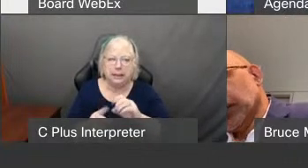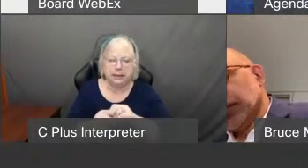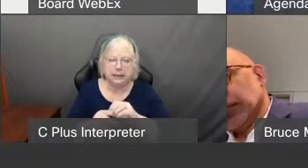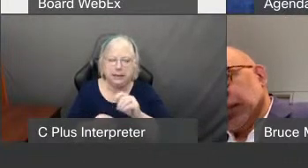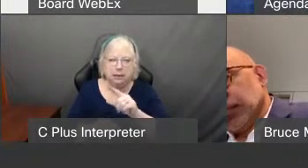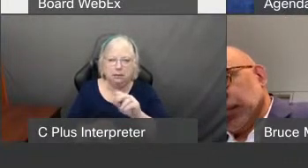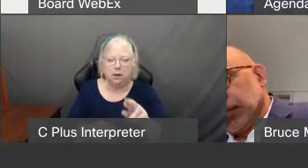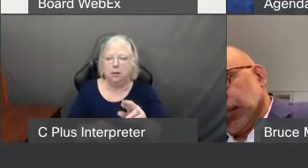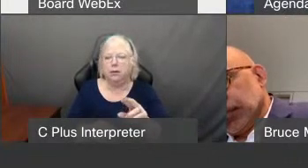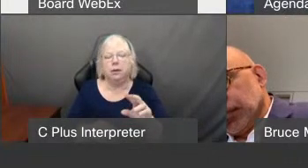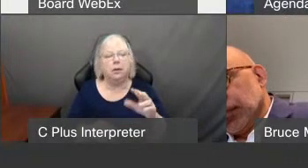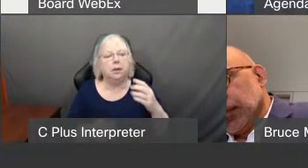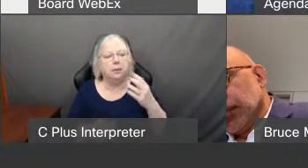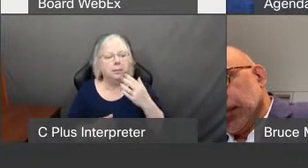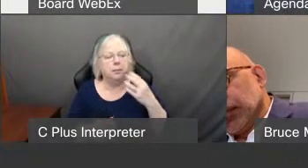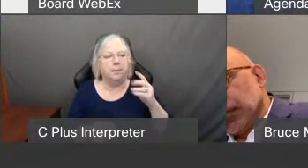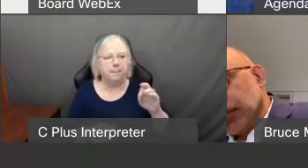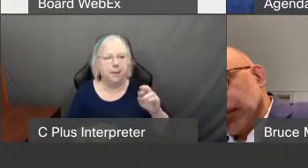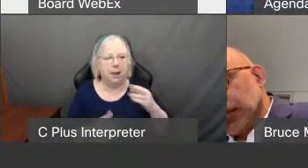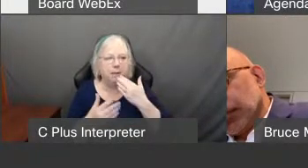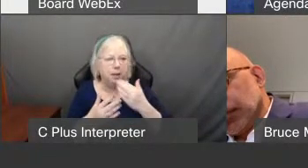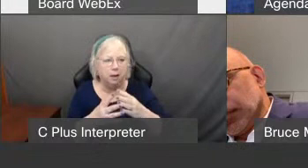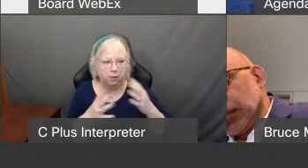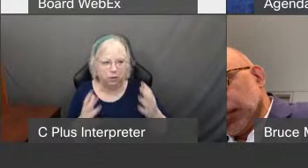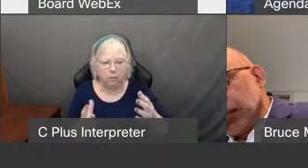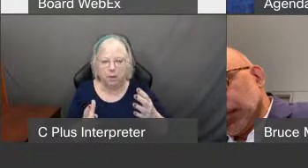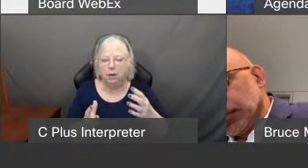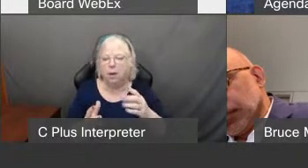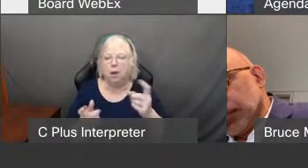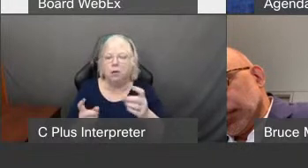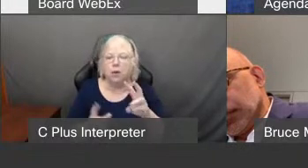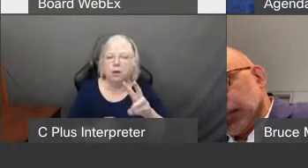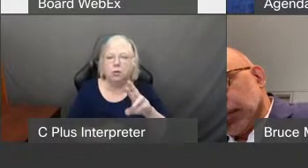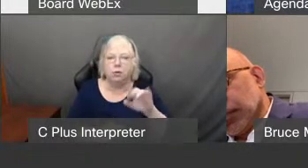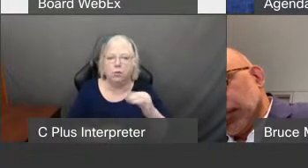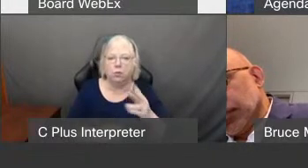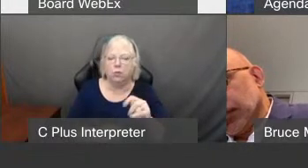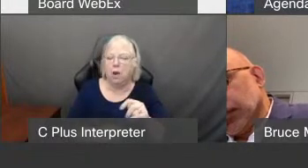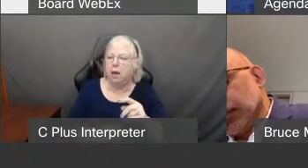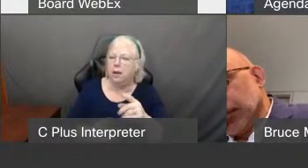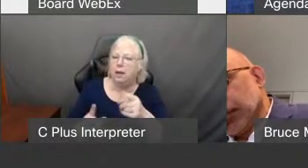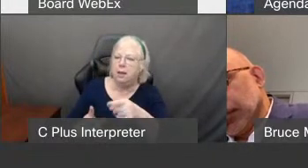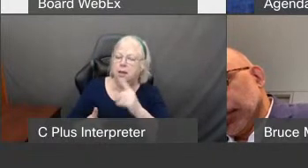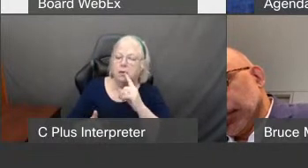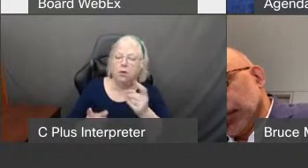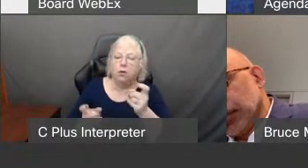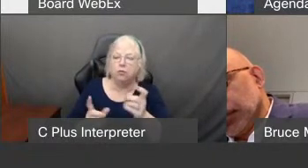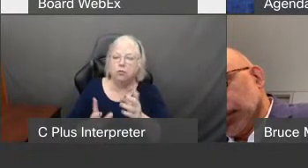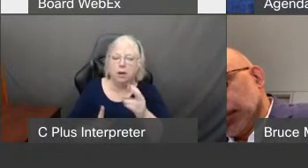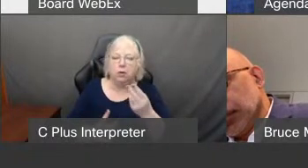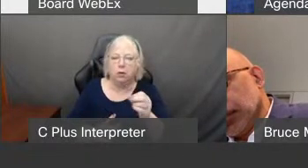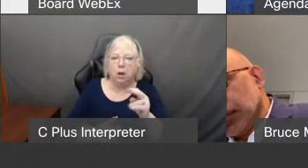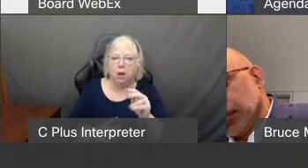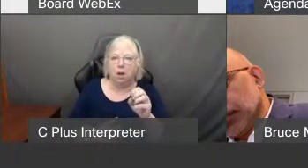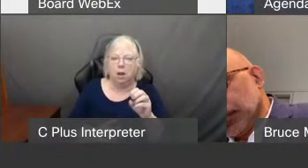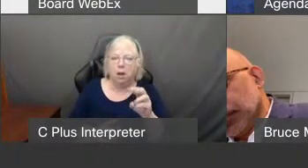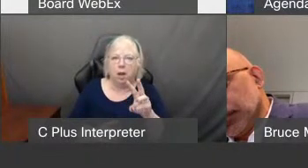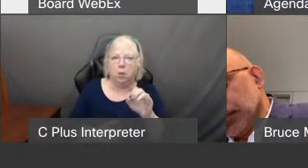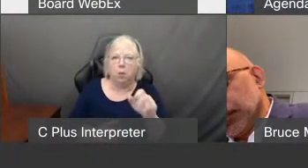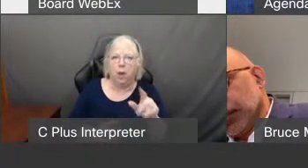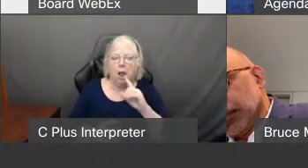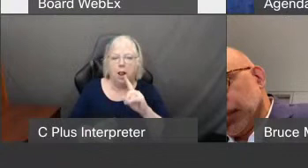Richardson. Director Wright. Mayor, this is for Mr. Honeywell. And it's regarding the